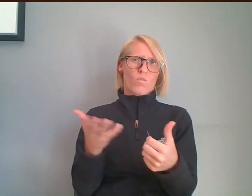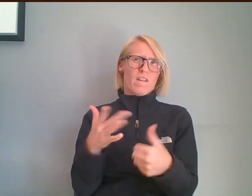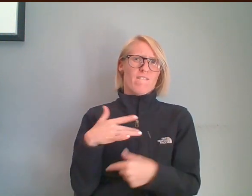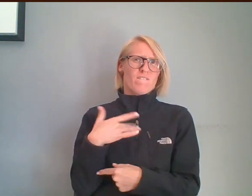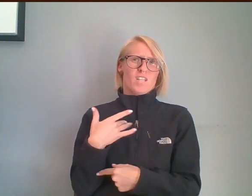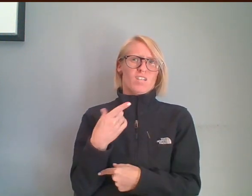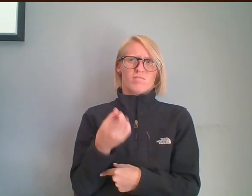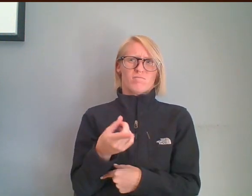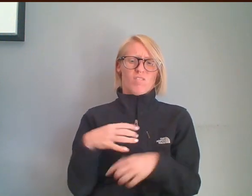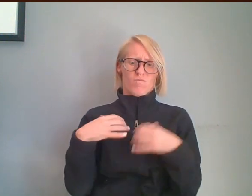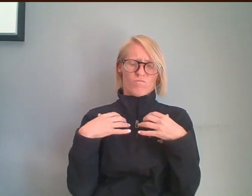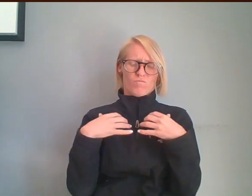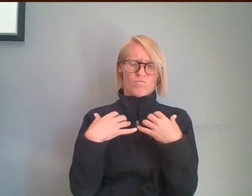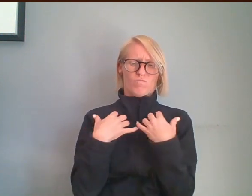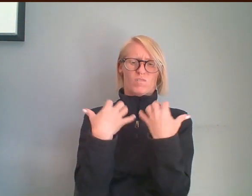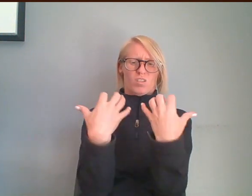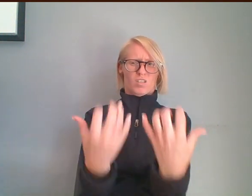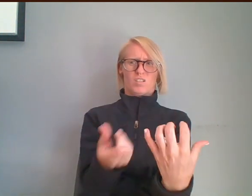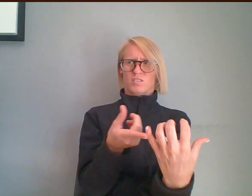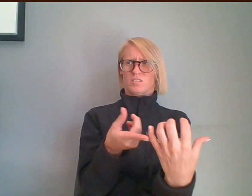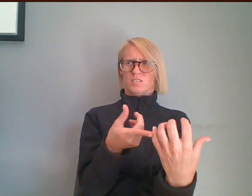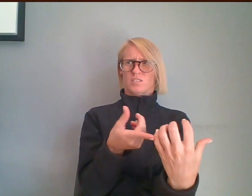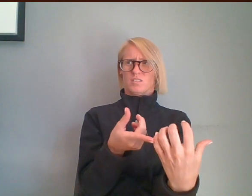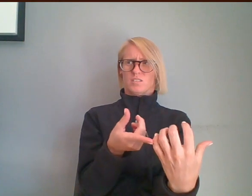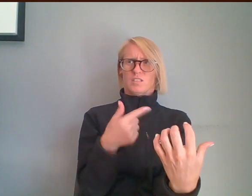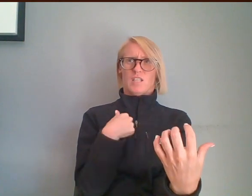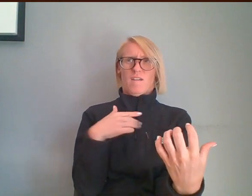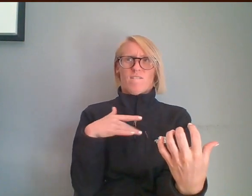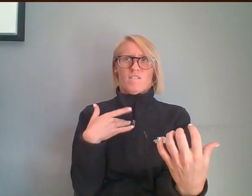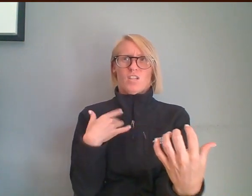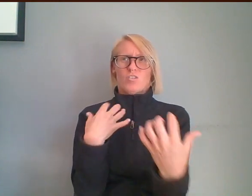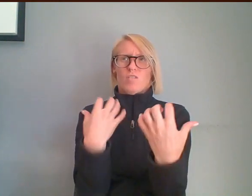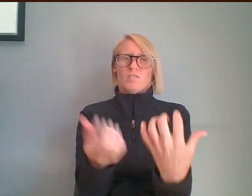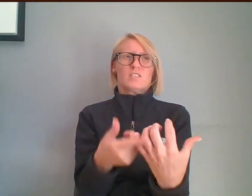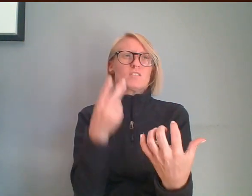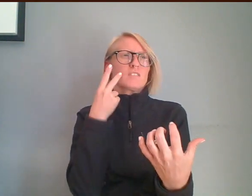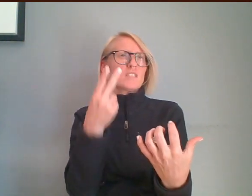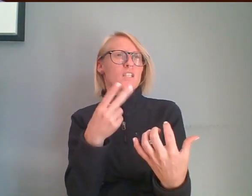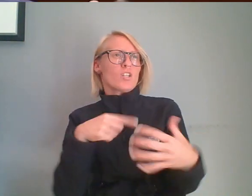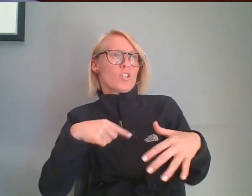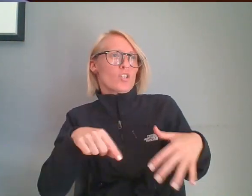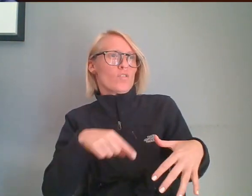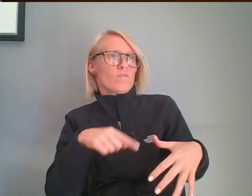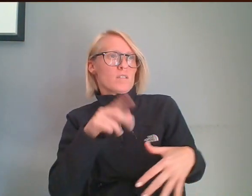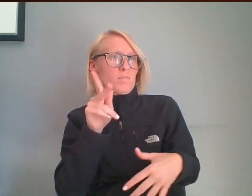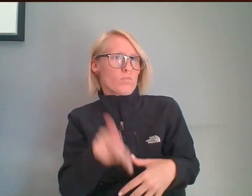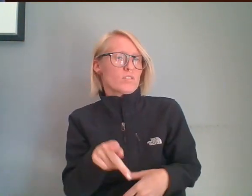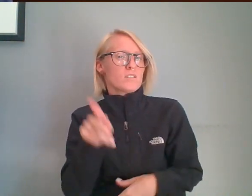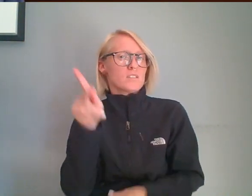you're sitting in the audience watching a nervous speaker present? How do you feel? Just shout out a few things. How do you feel?